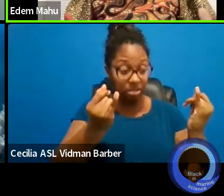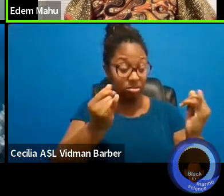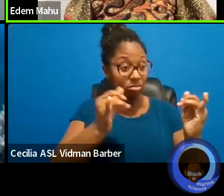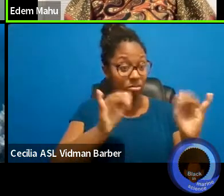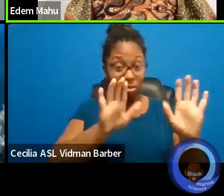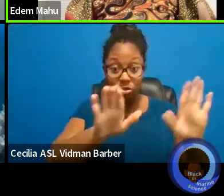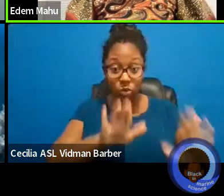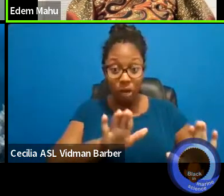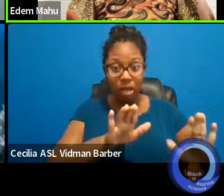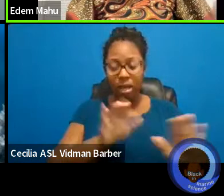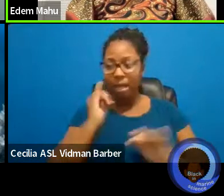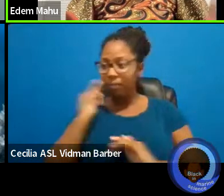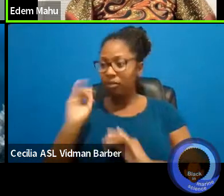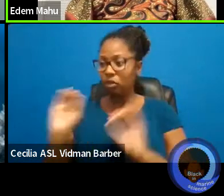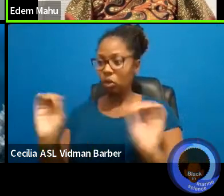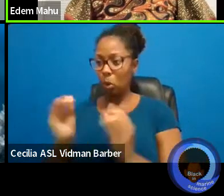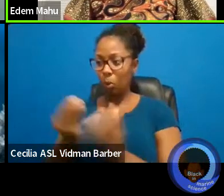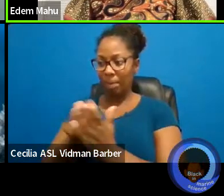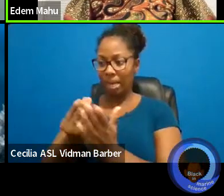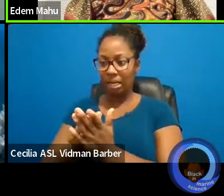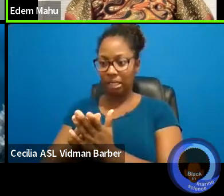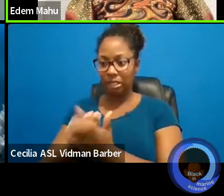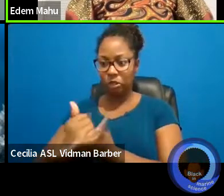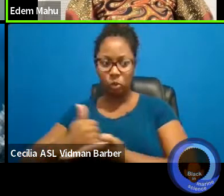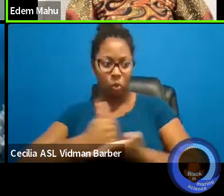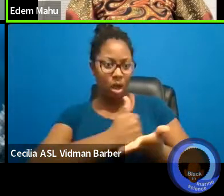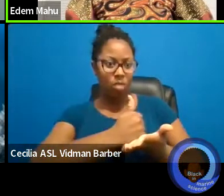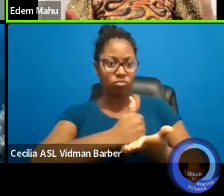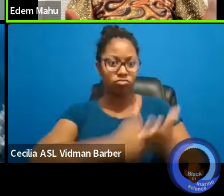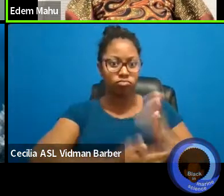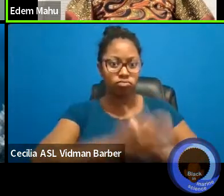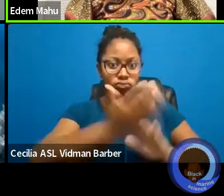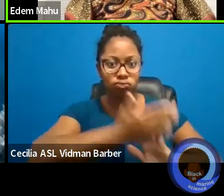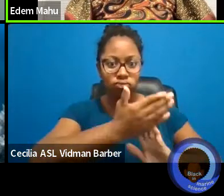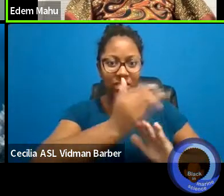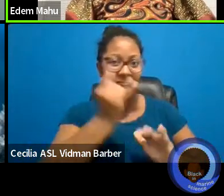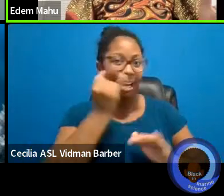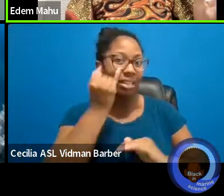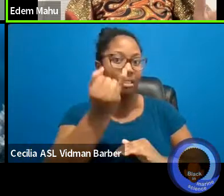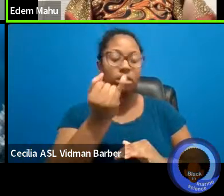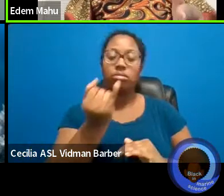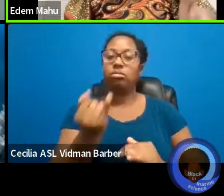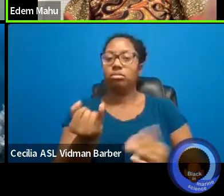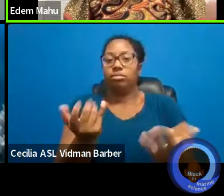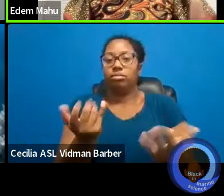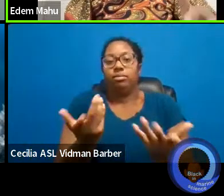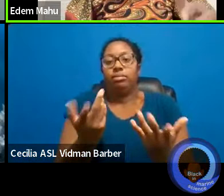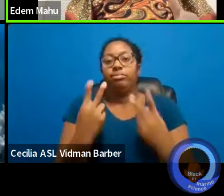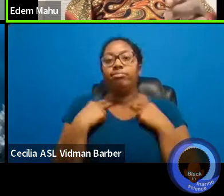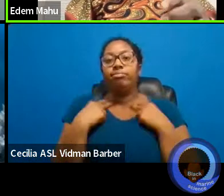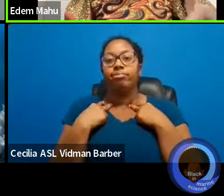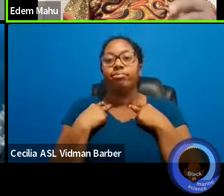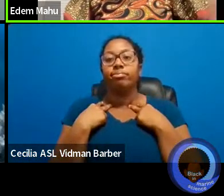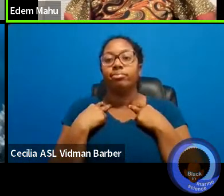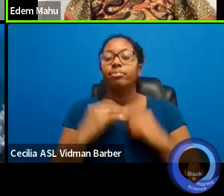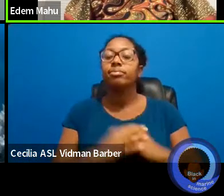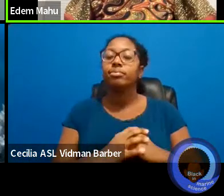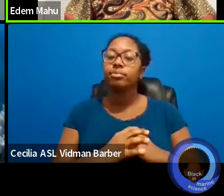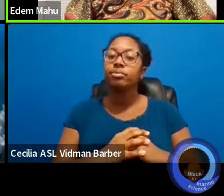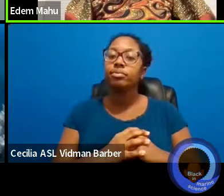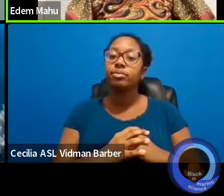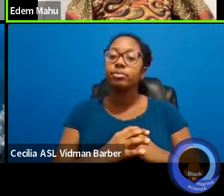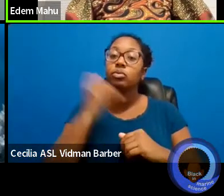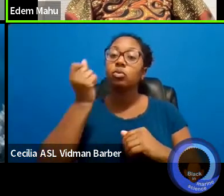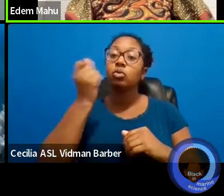implement that idea, the idea never materializes. When it comes to not just the